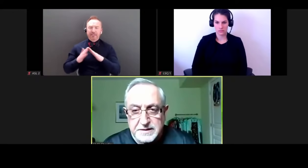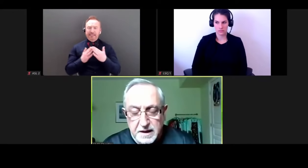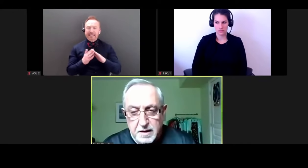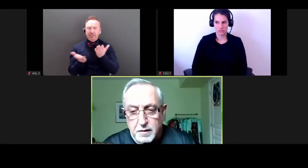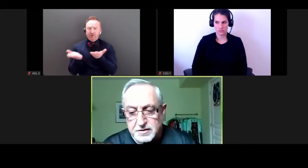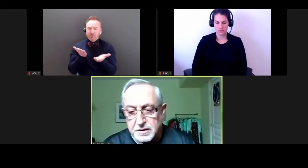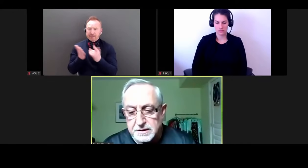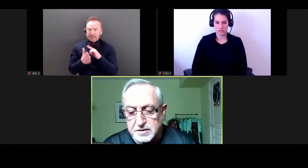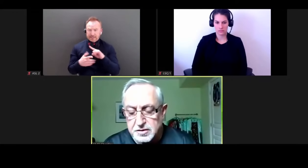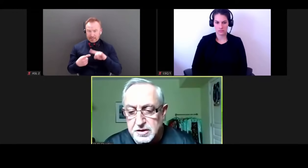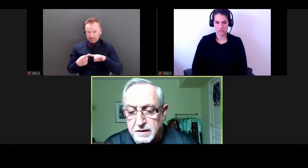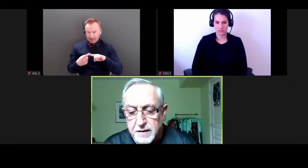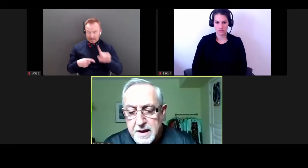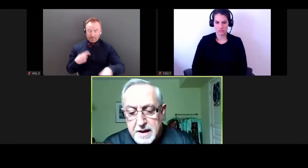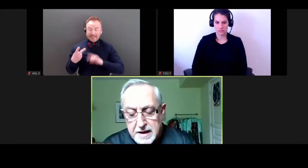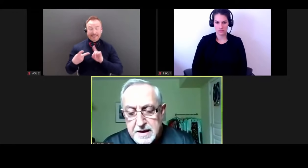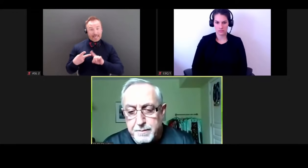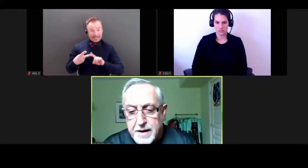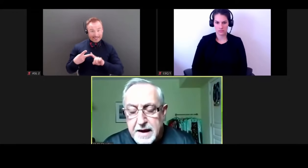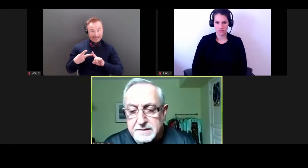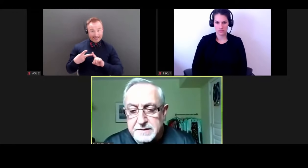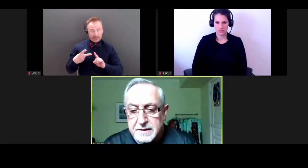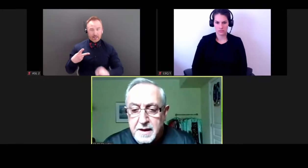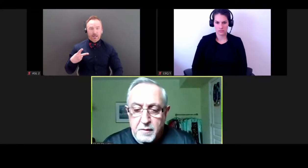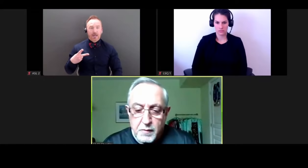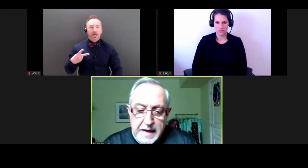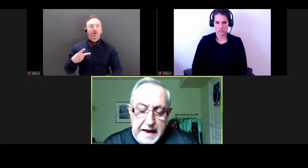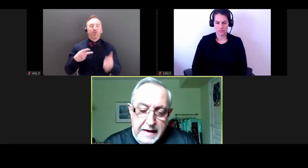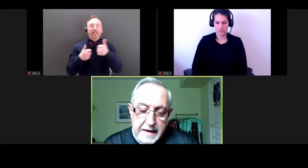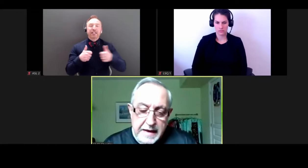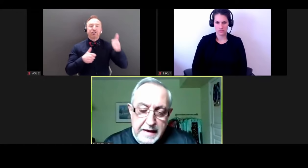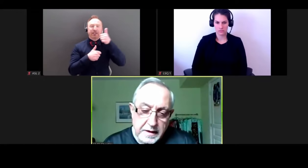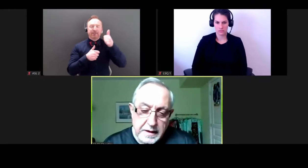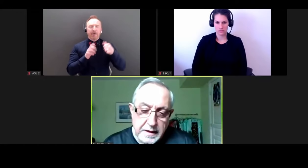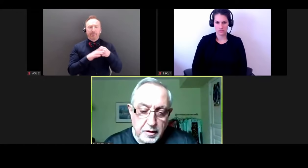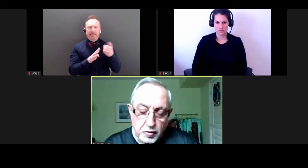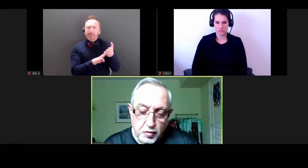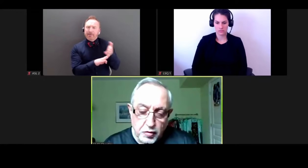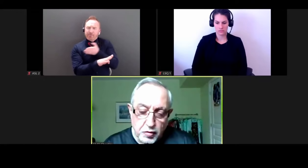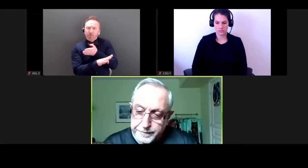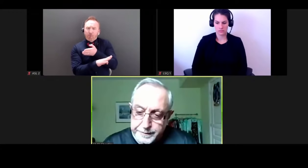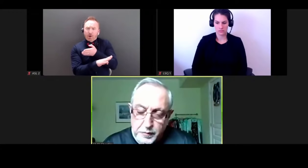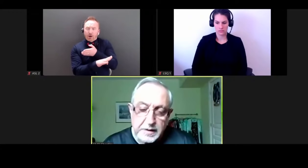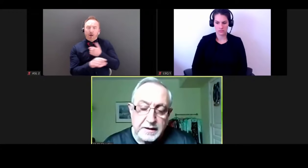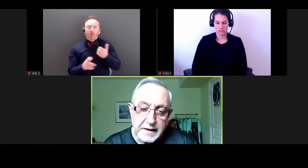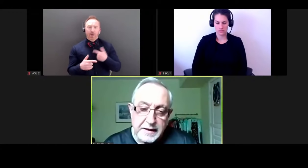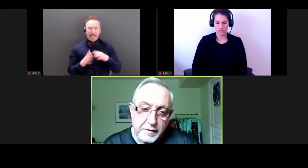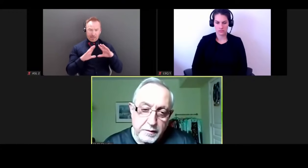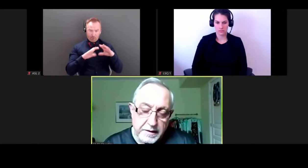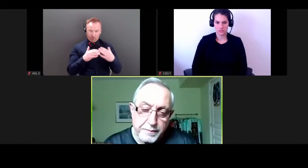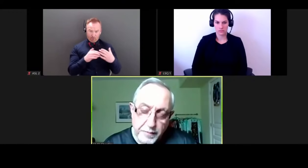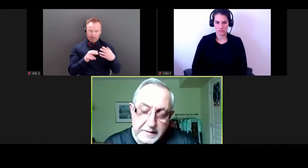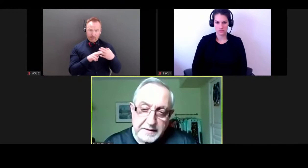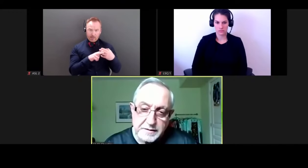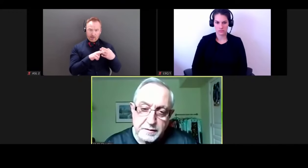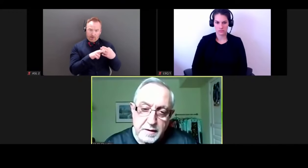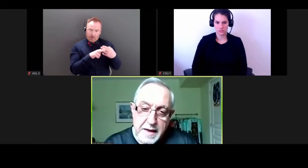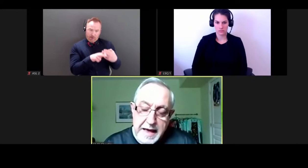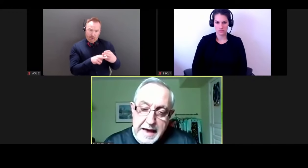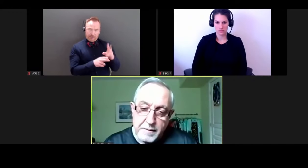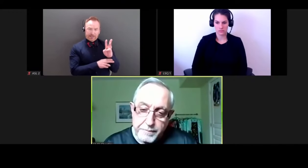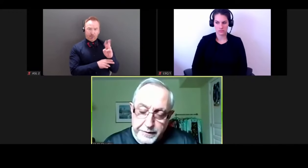question. My second question is, Chief, in the past, we had a working group working together with the